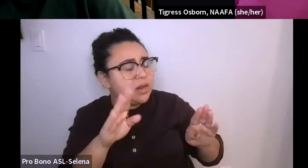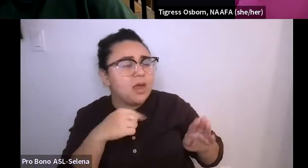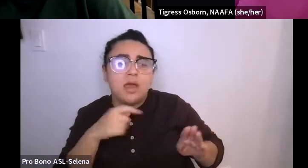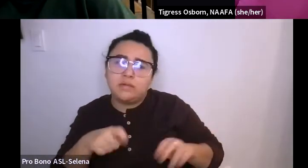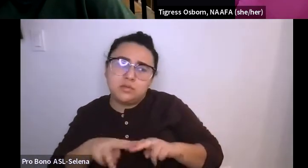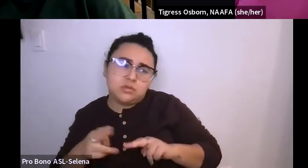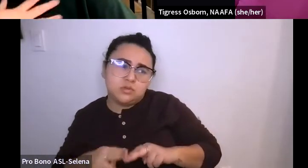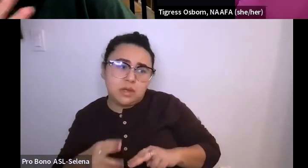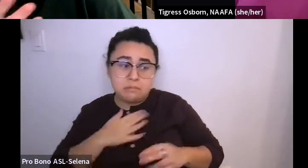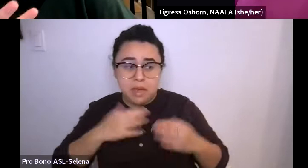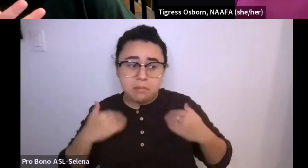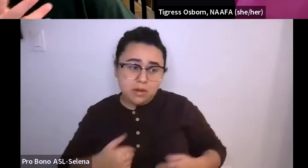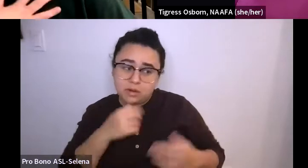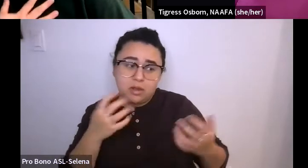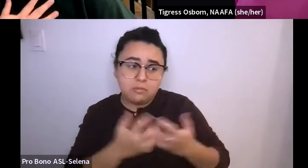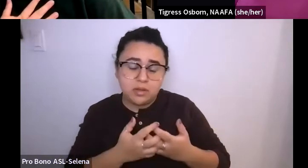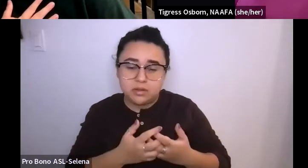then,